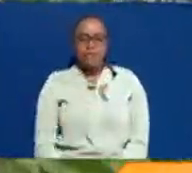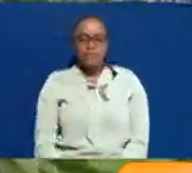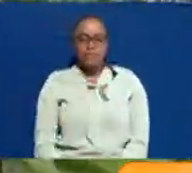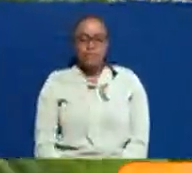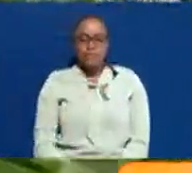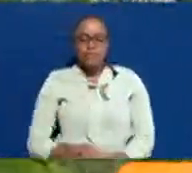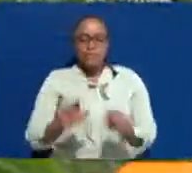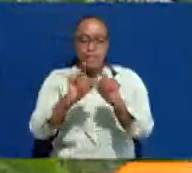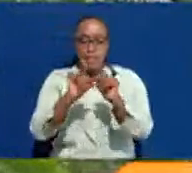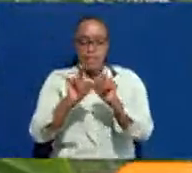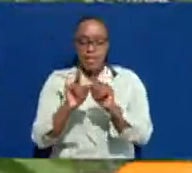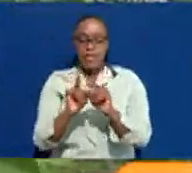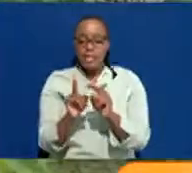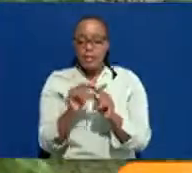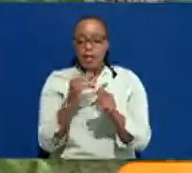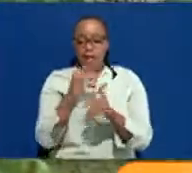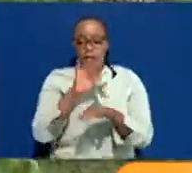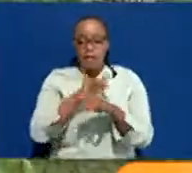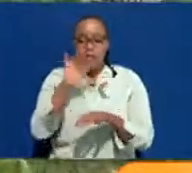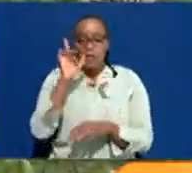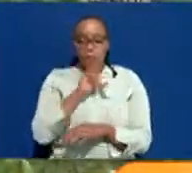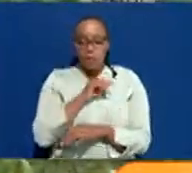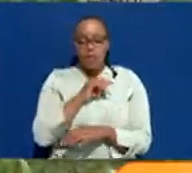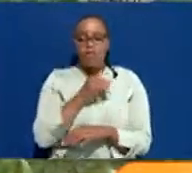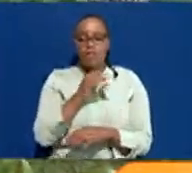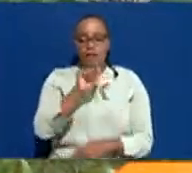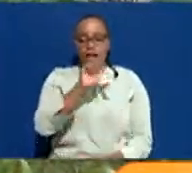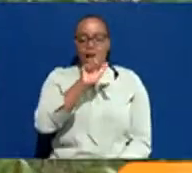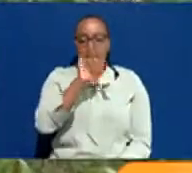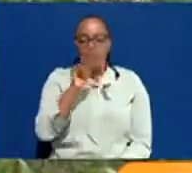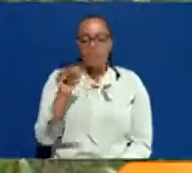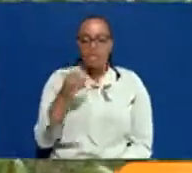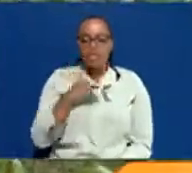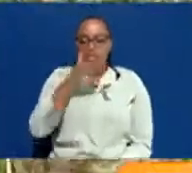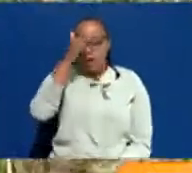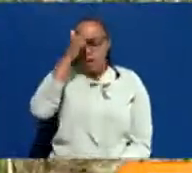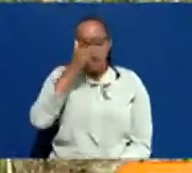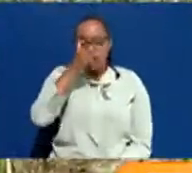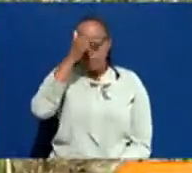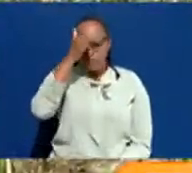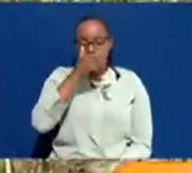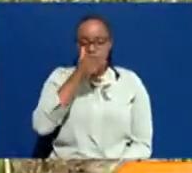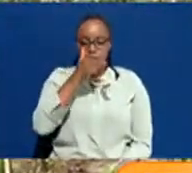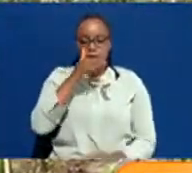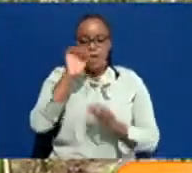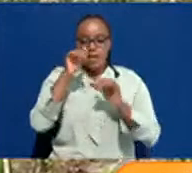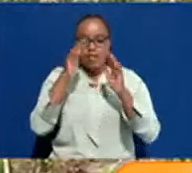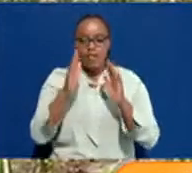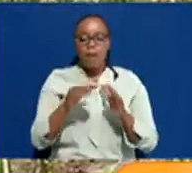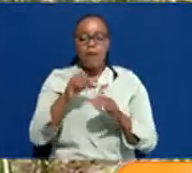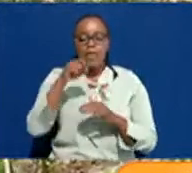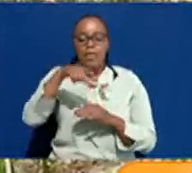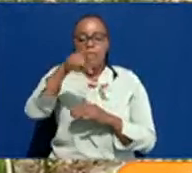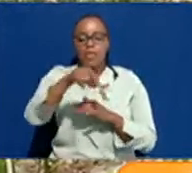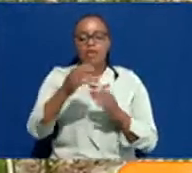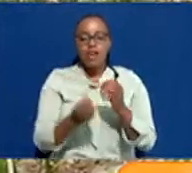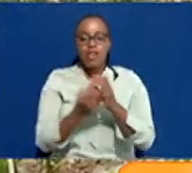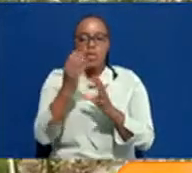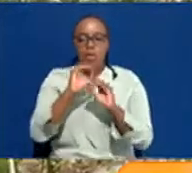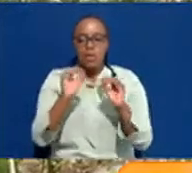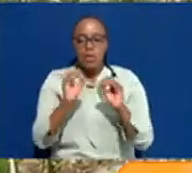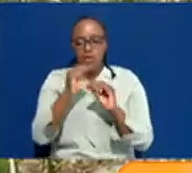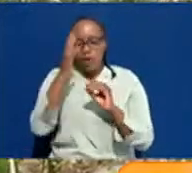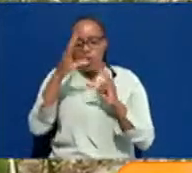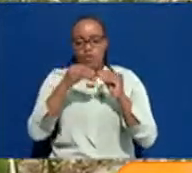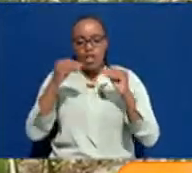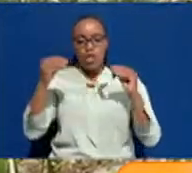The same fate befalls Mzee Shingo Ali, a visually impaired farmer. His crops have failed due to the prolonged dry